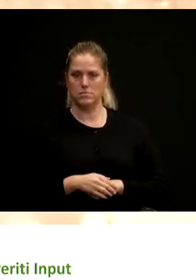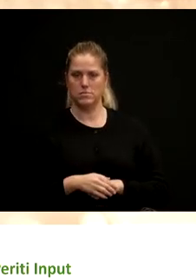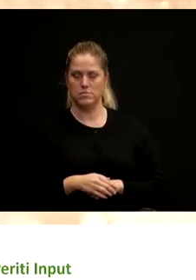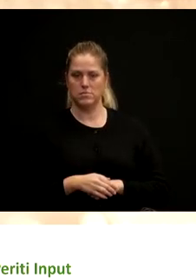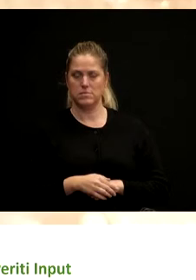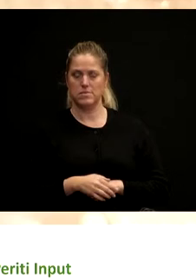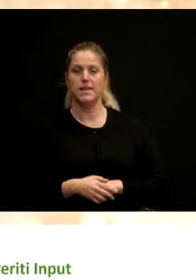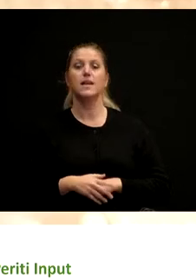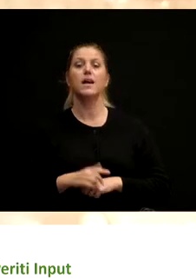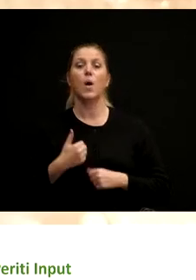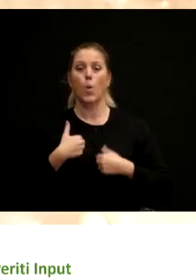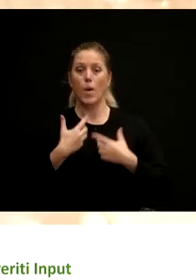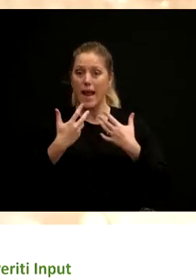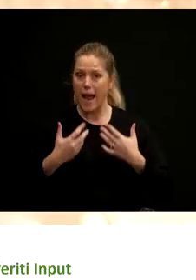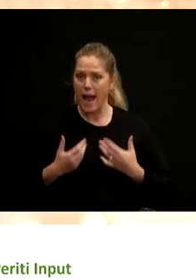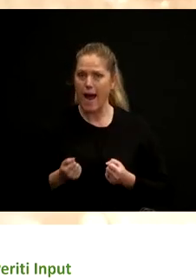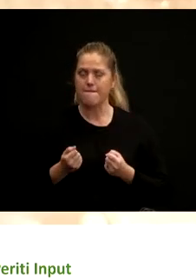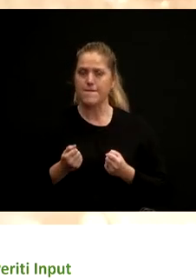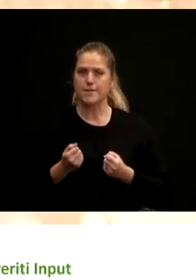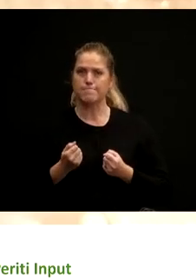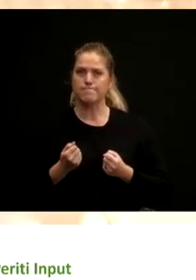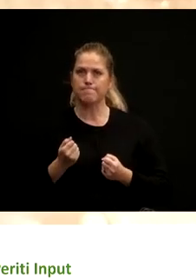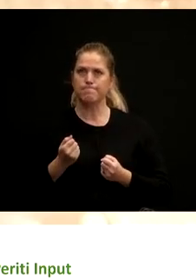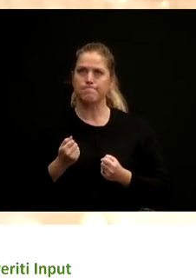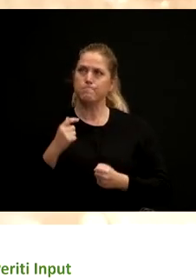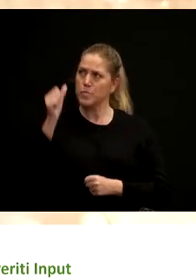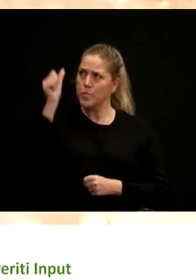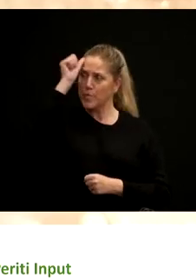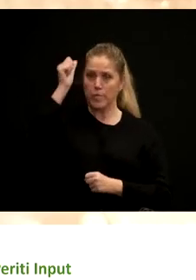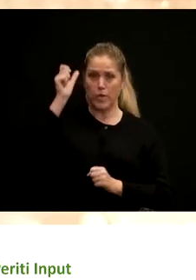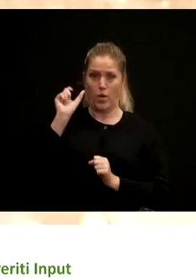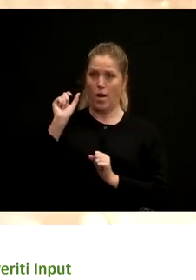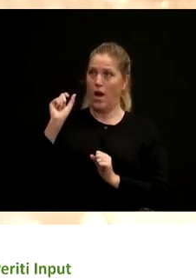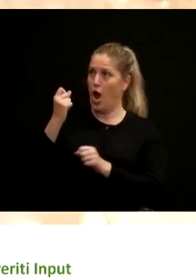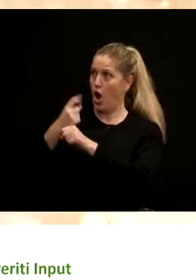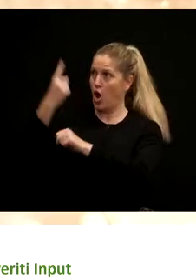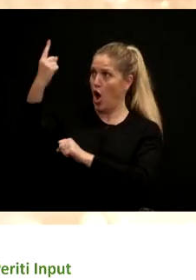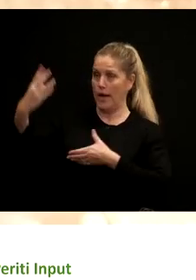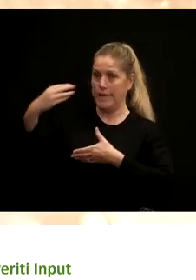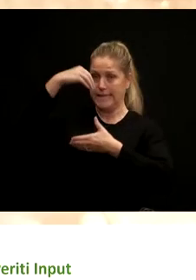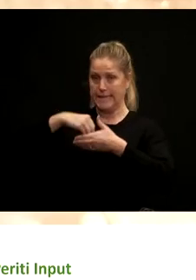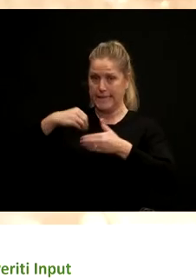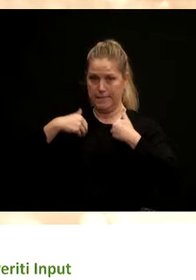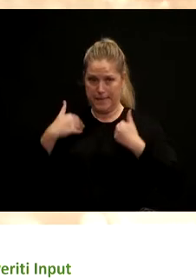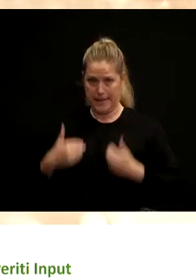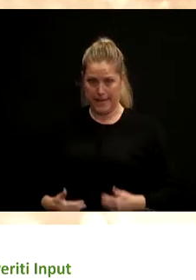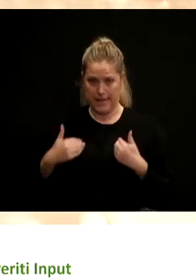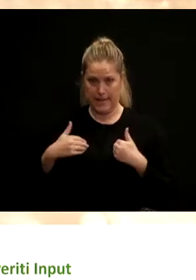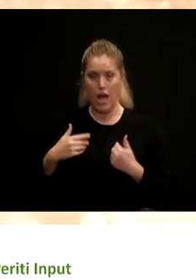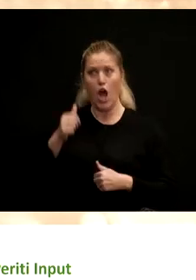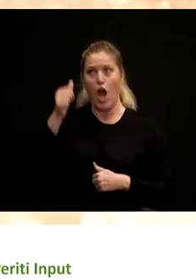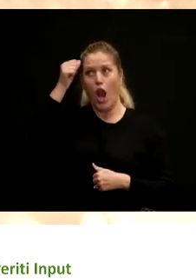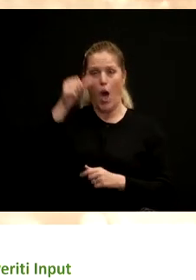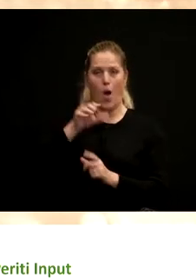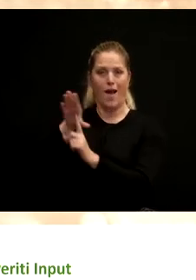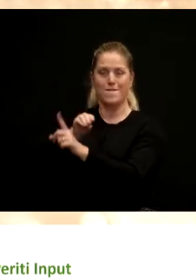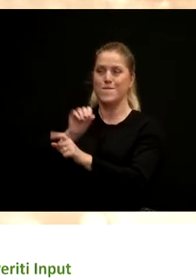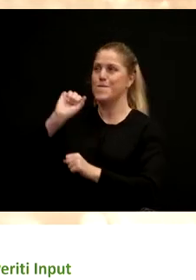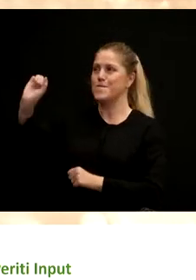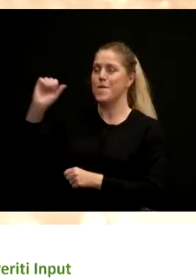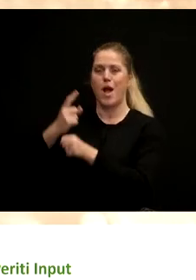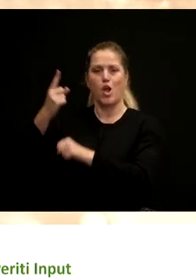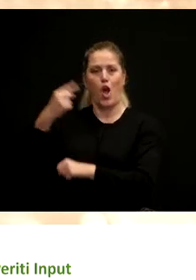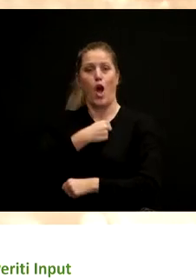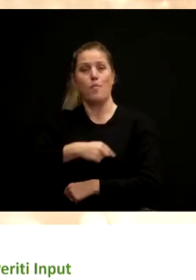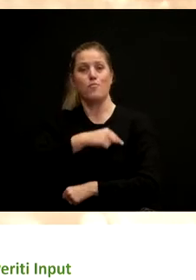history in God's self-revelation that begins in the covenants with Israel. And